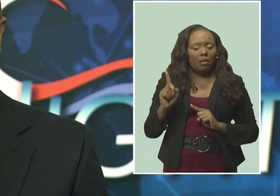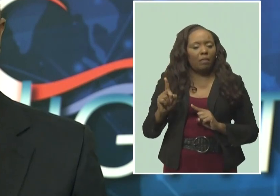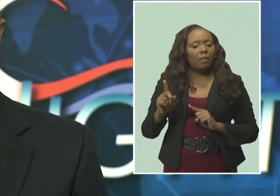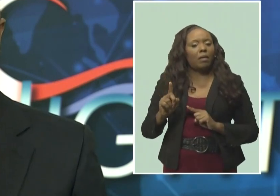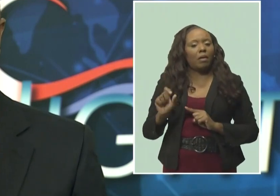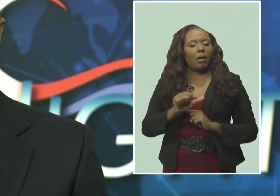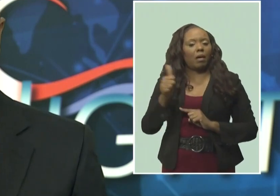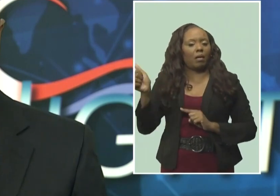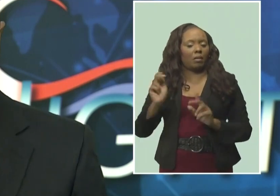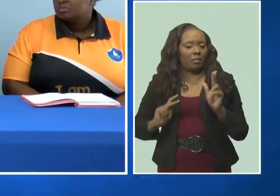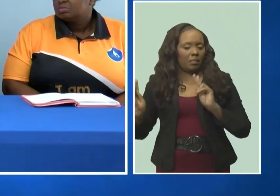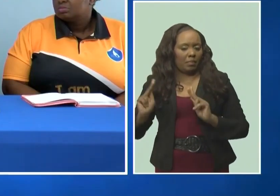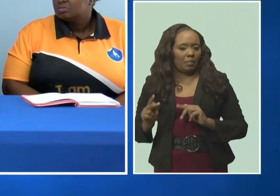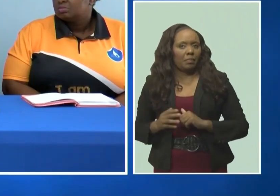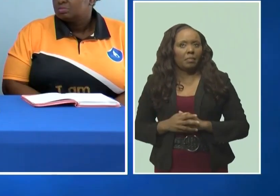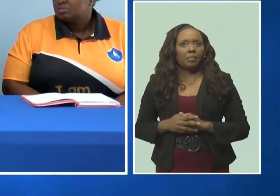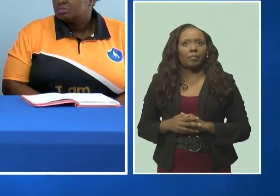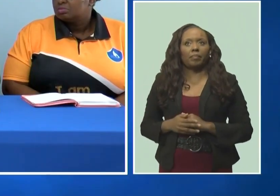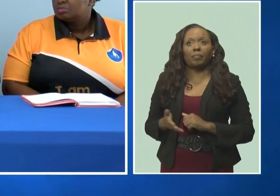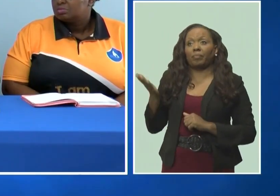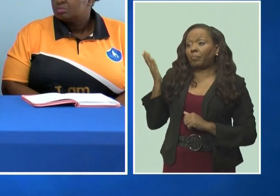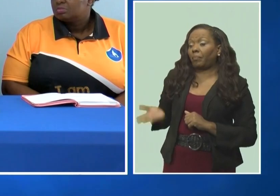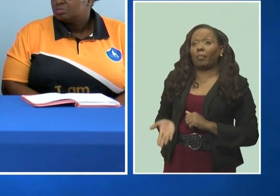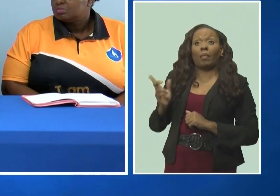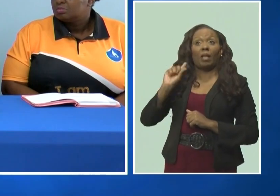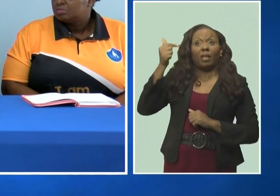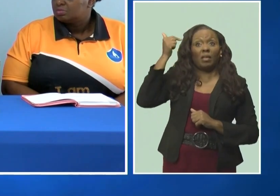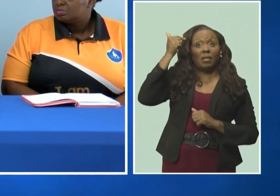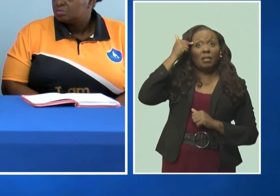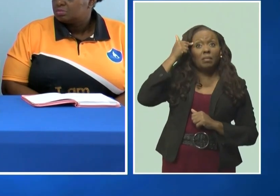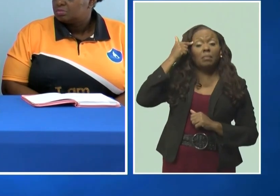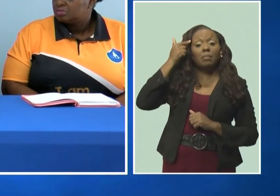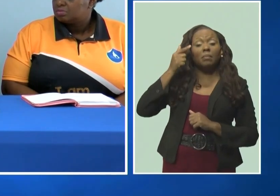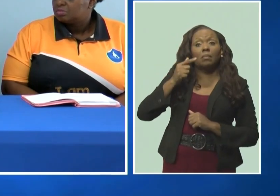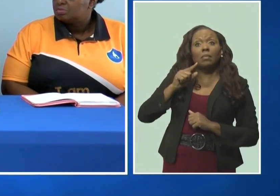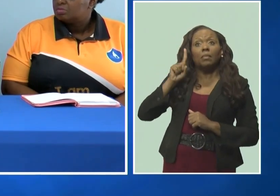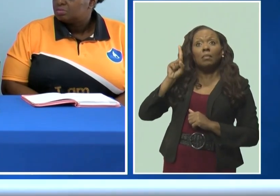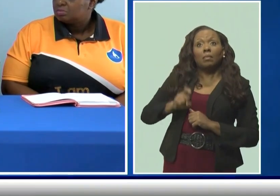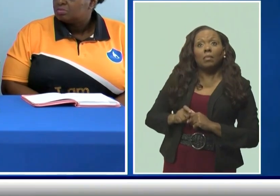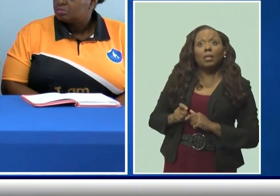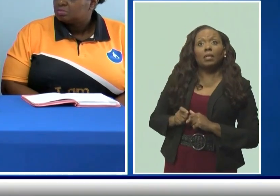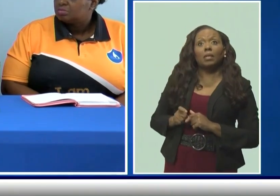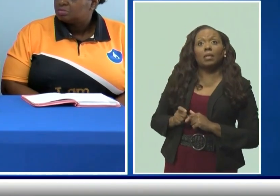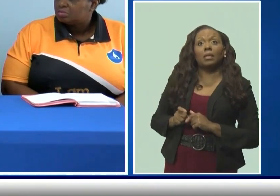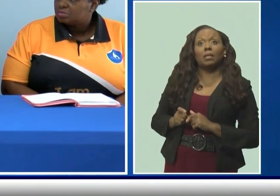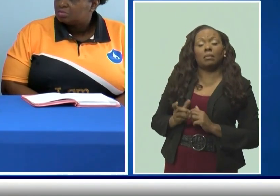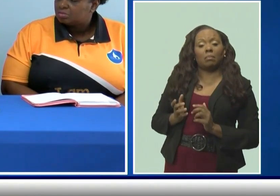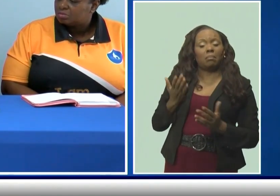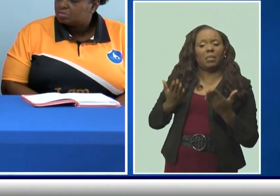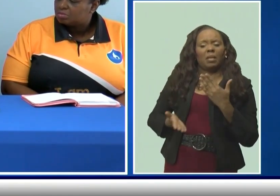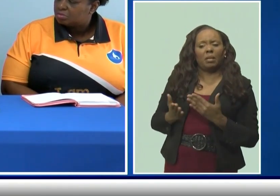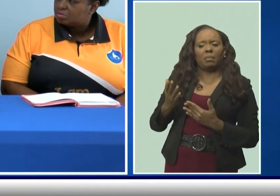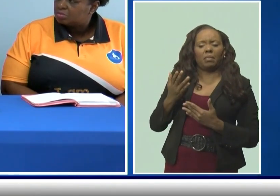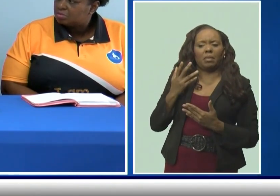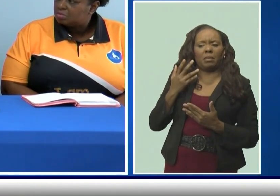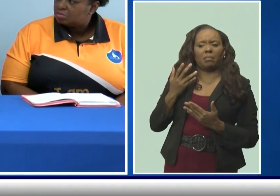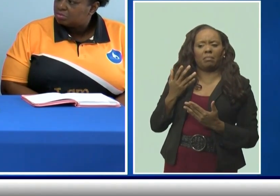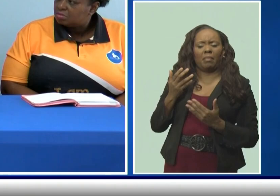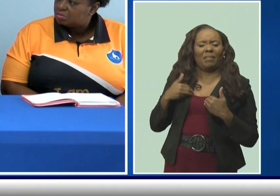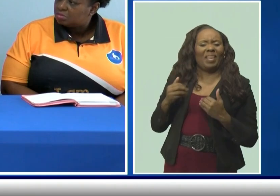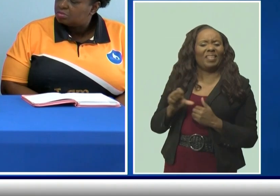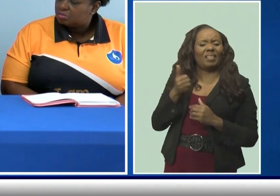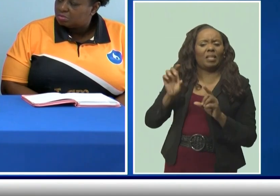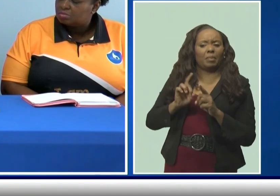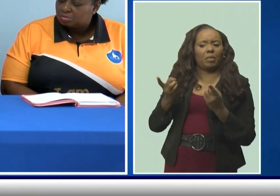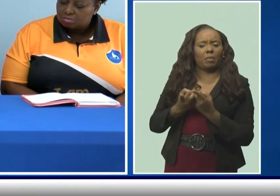clients. I think that government needs to look at, through the welfare department, a new department that look